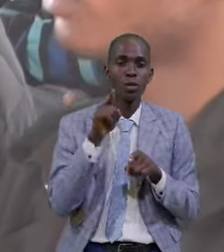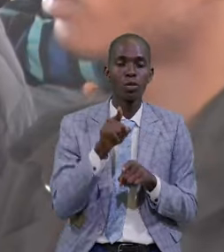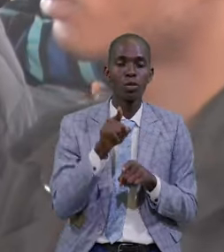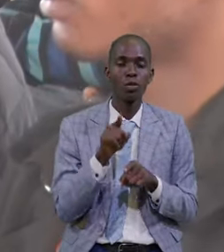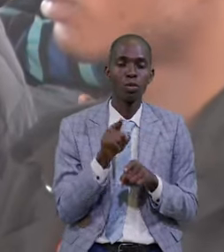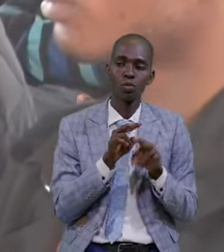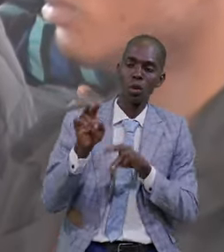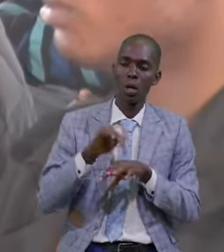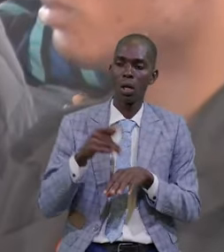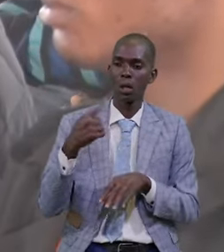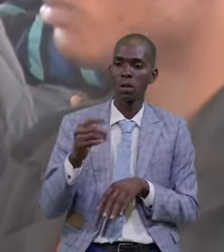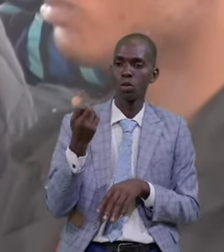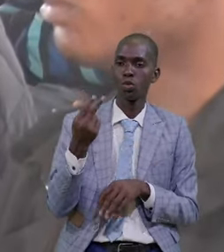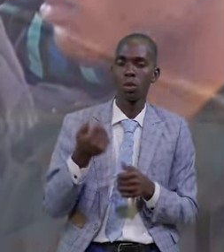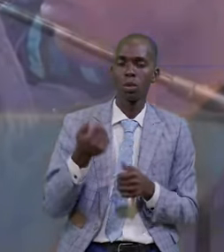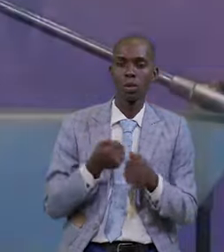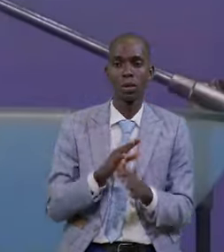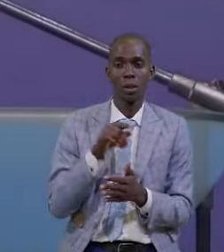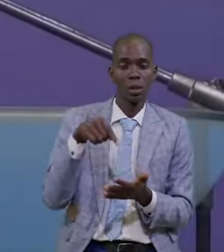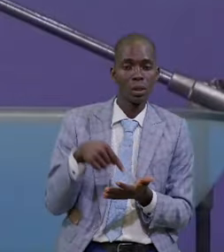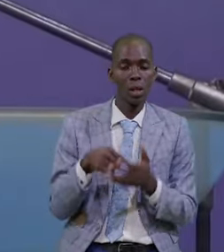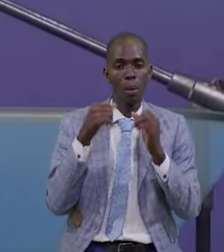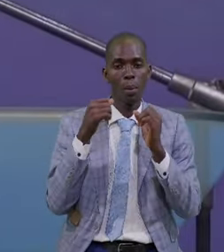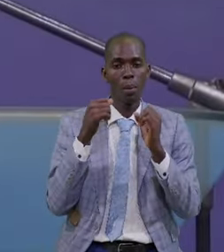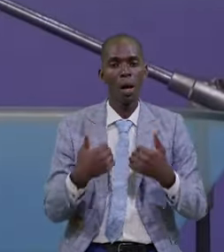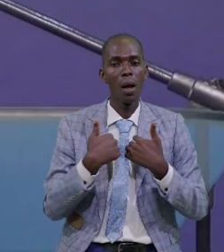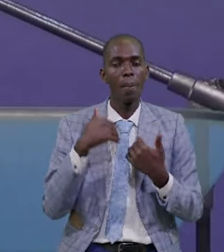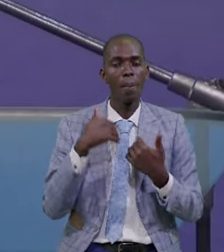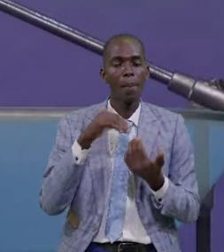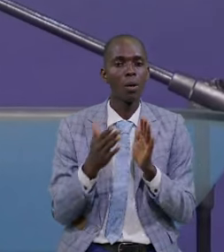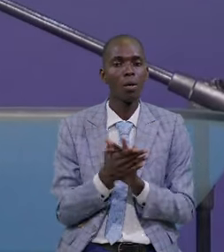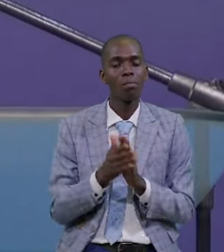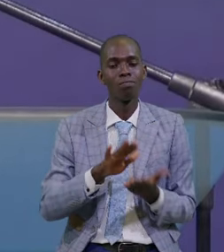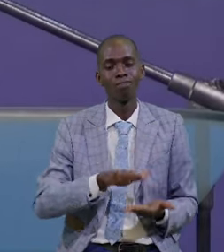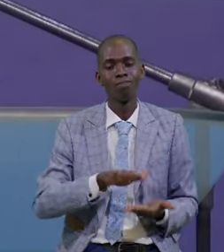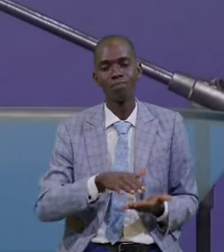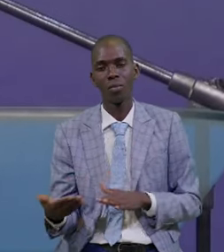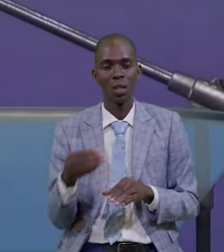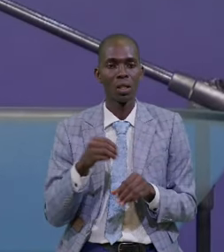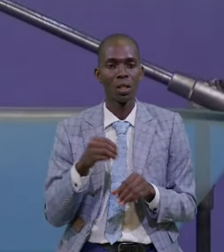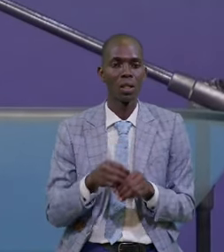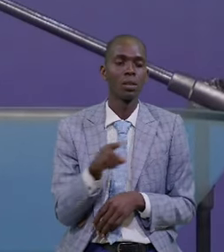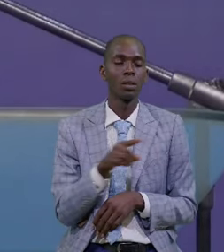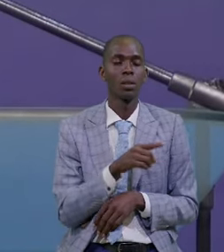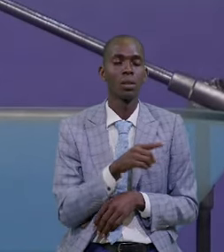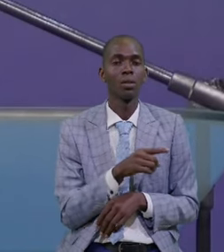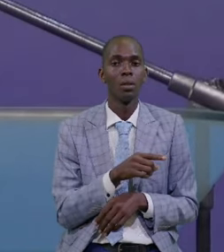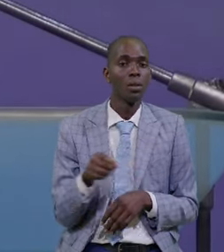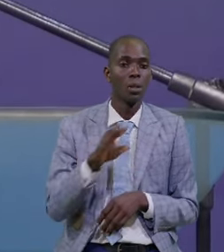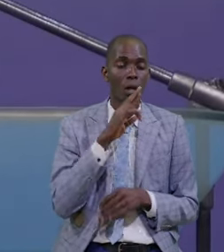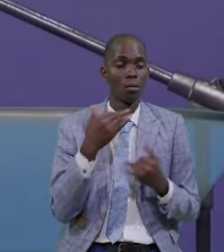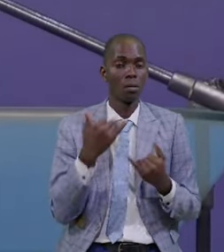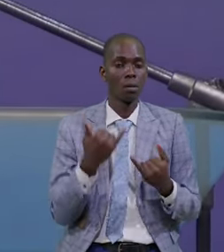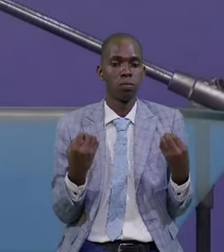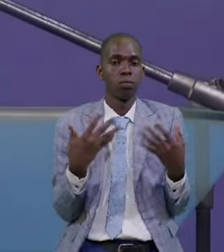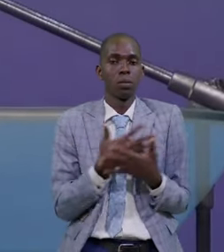disciples. This power had become dormant in them. They were now afraid